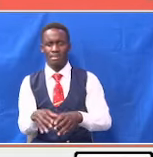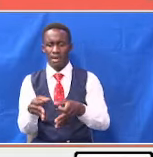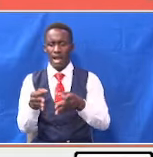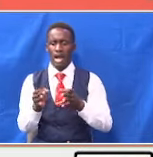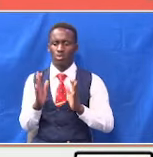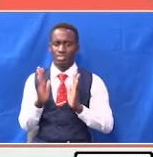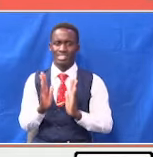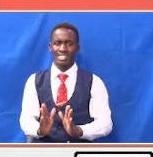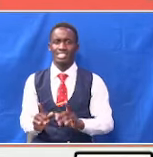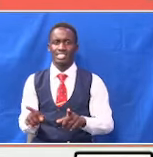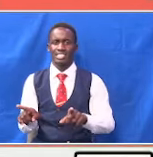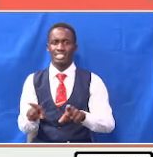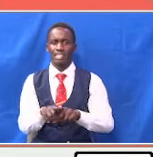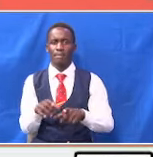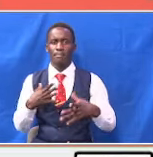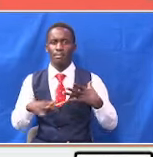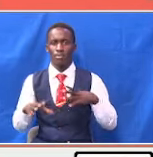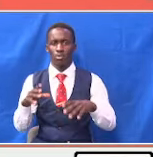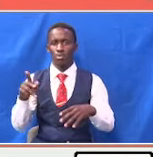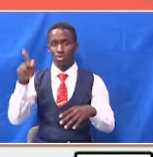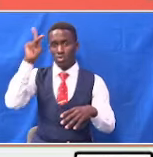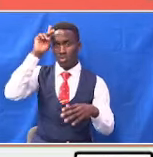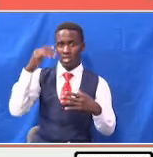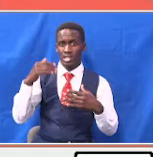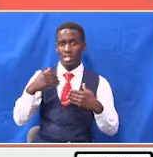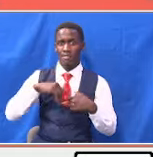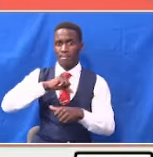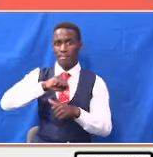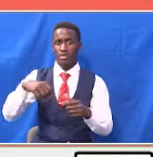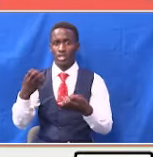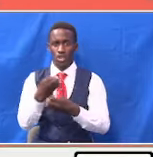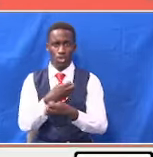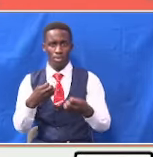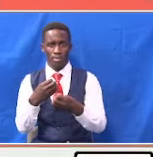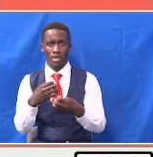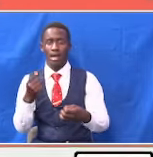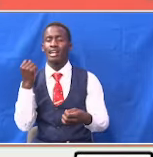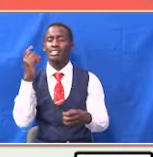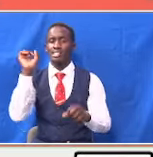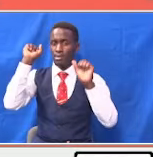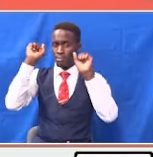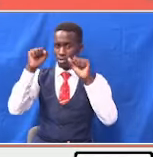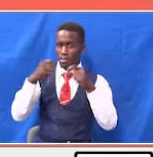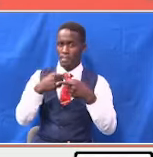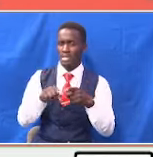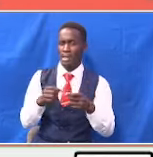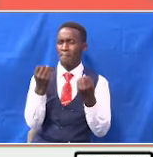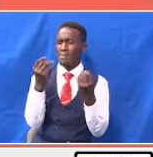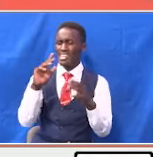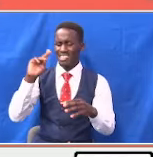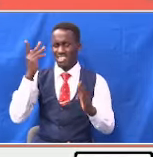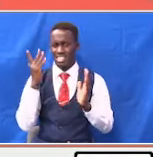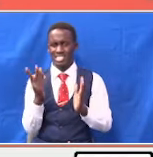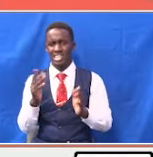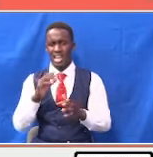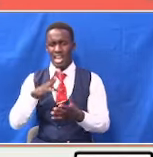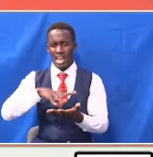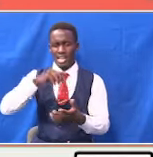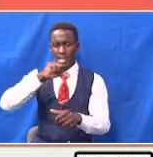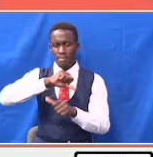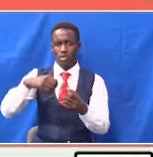you know, the elites, they are able to understand what the president is saying. But the majority of Kenyans are not in that category. All right.